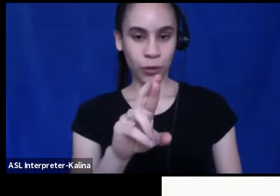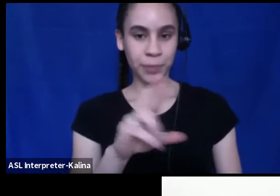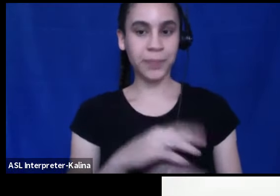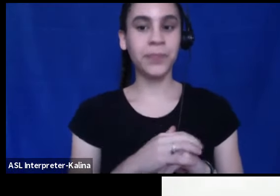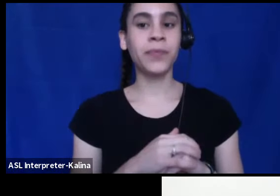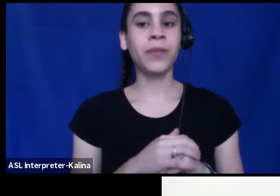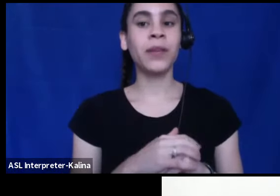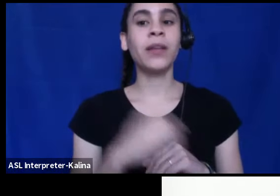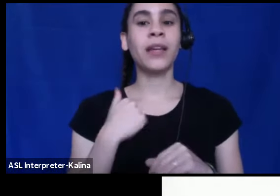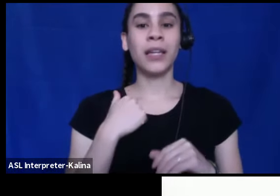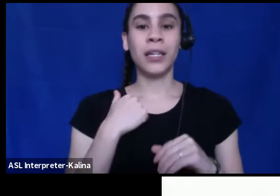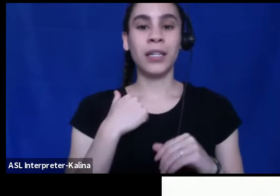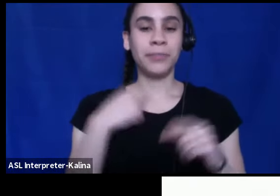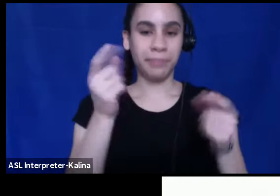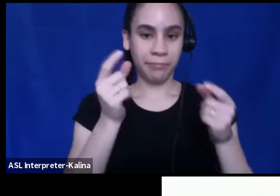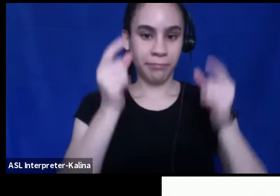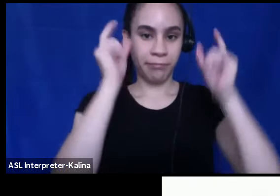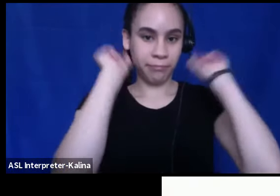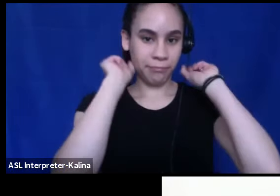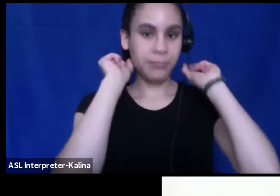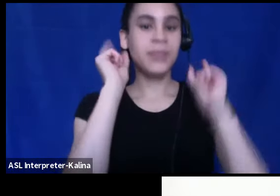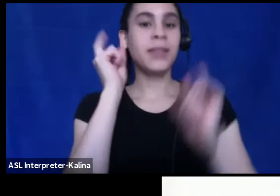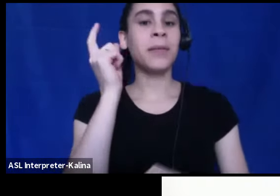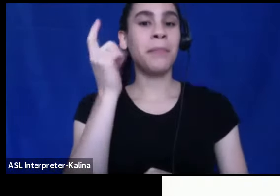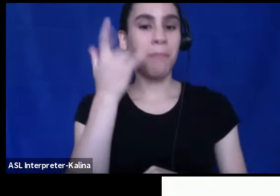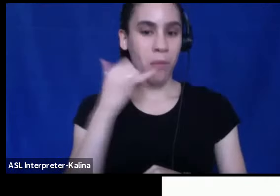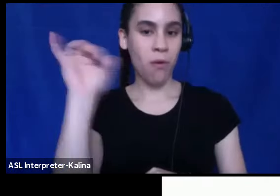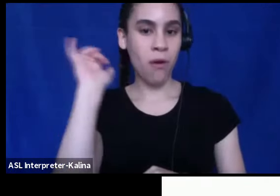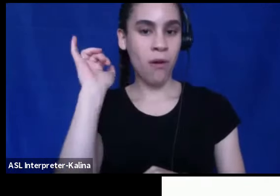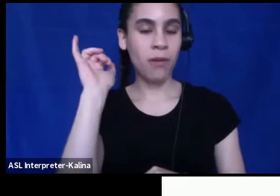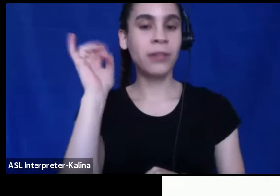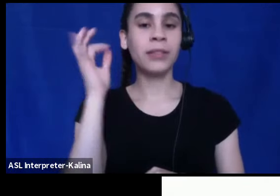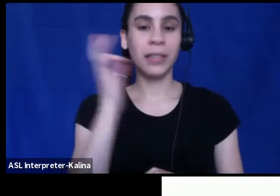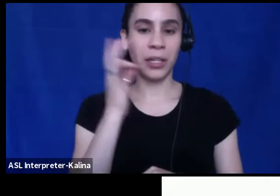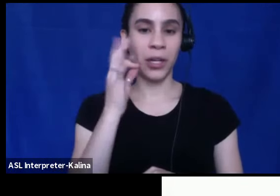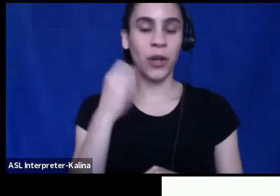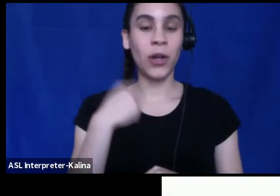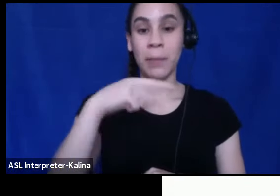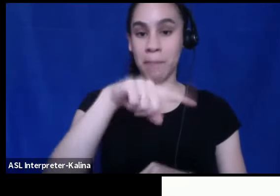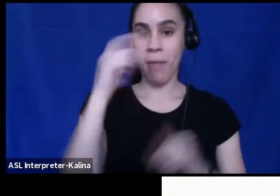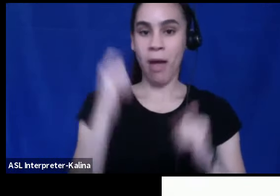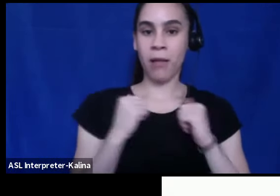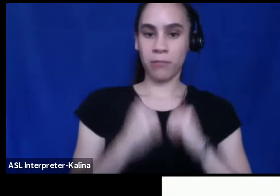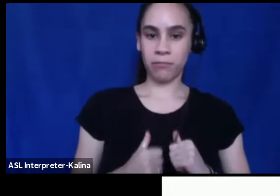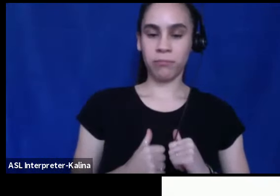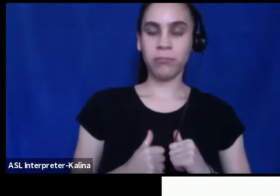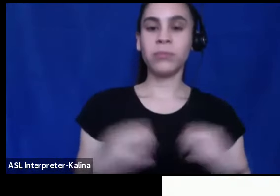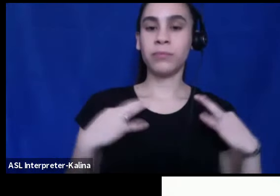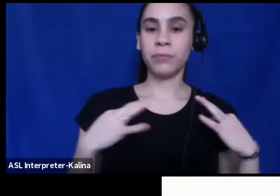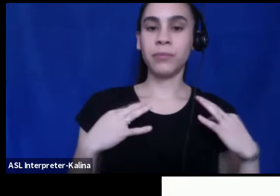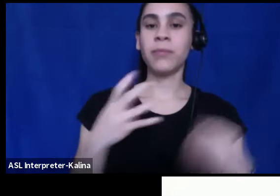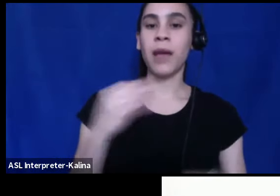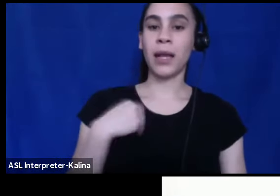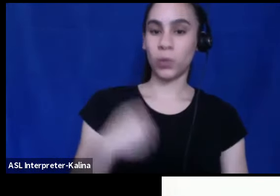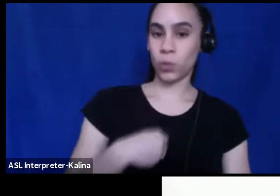have short blonde hair. I'm wearing a black hooded sweatshirt, and I am a white